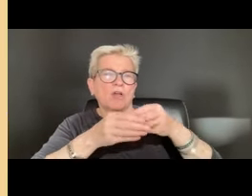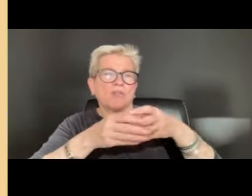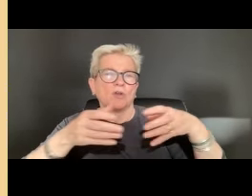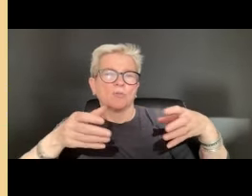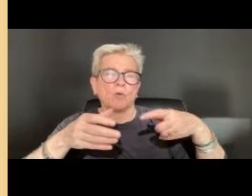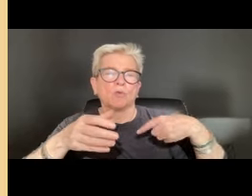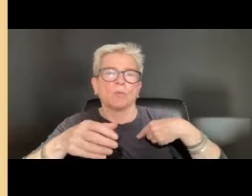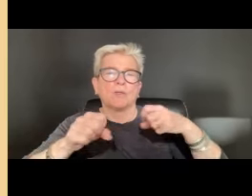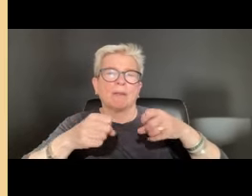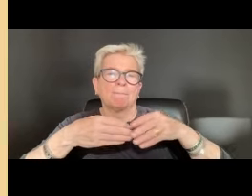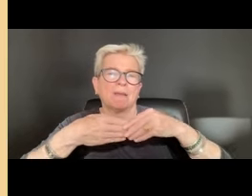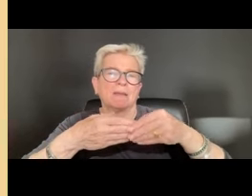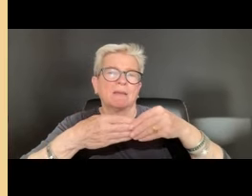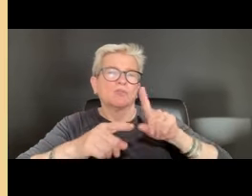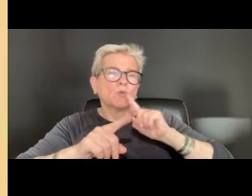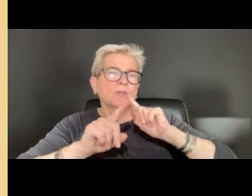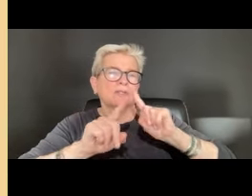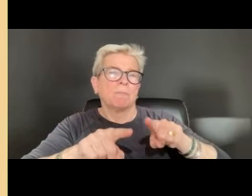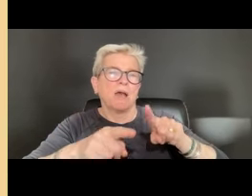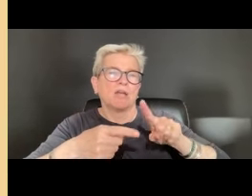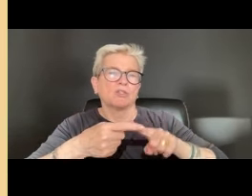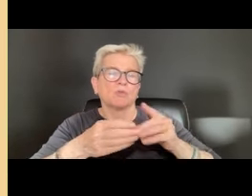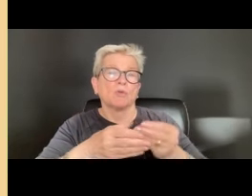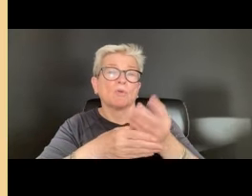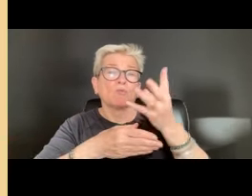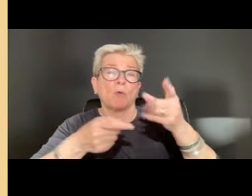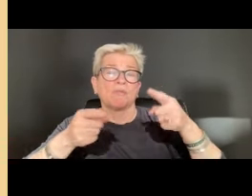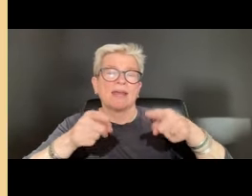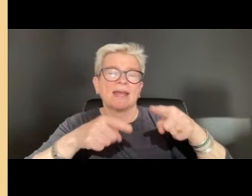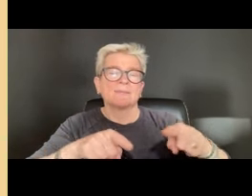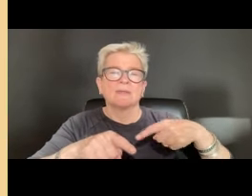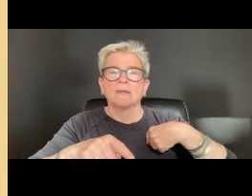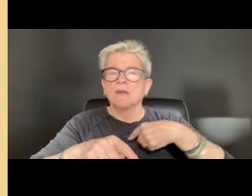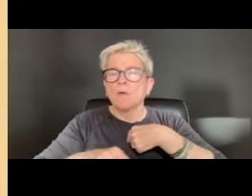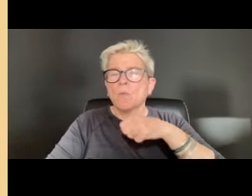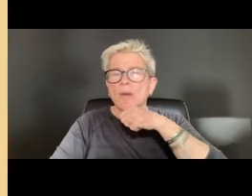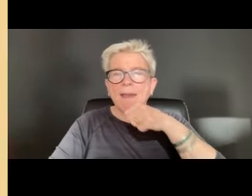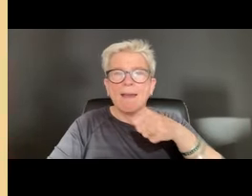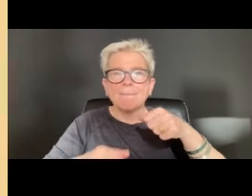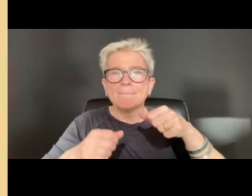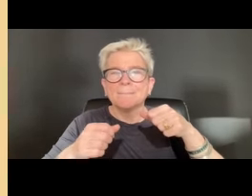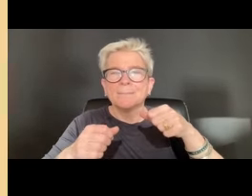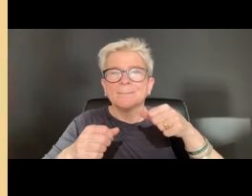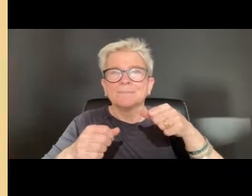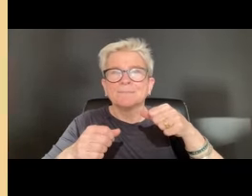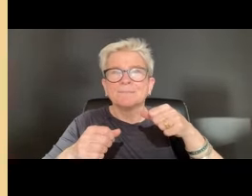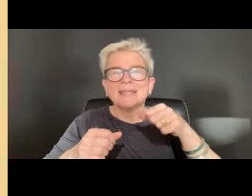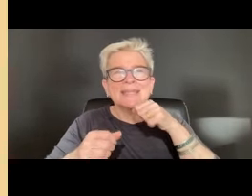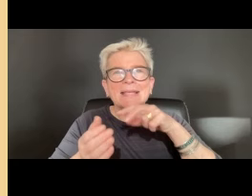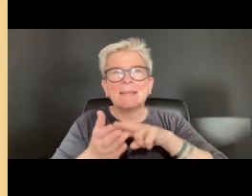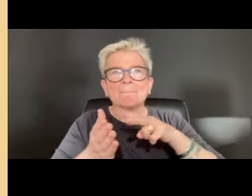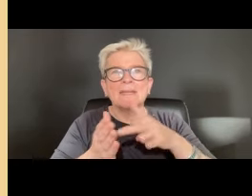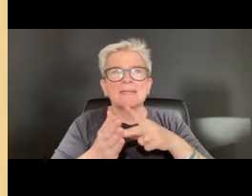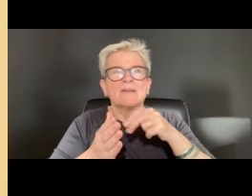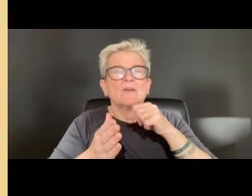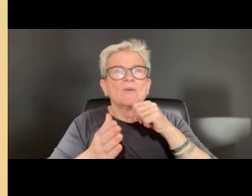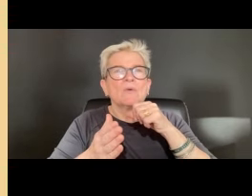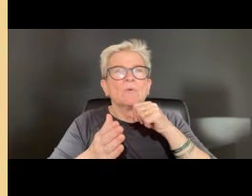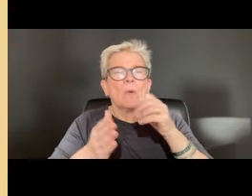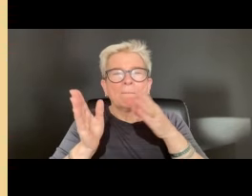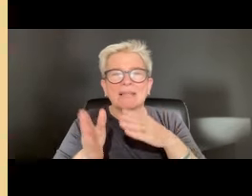respond to growth that's occurring. So it's not that we're planning for less or that we're preparing for less housing or planning to have less